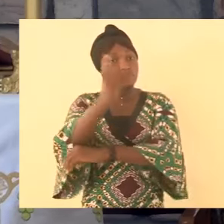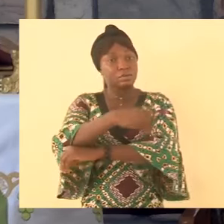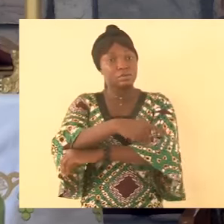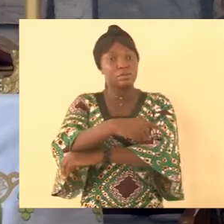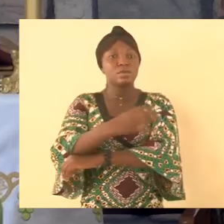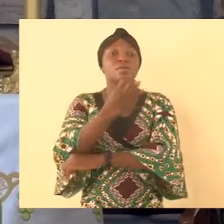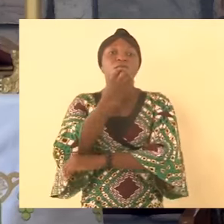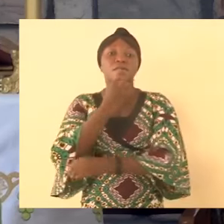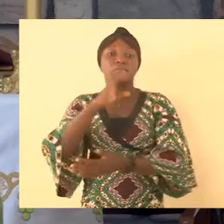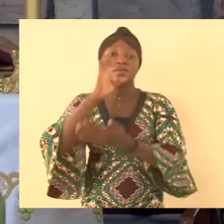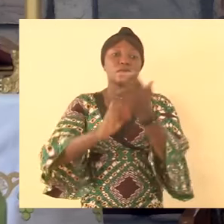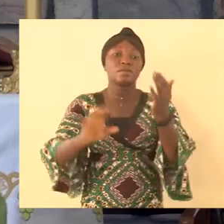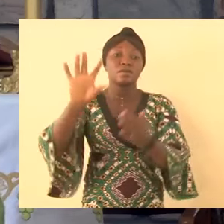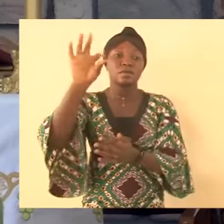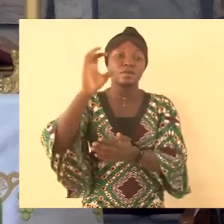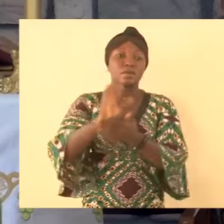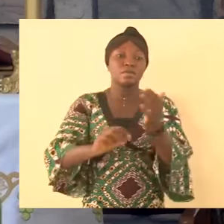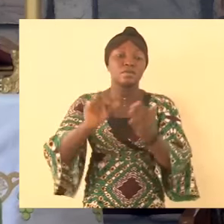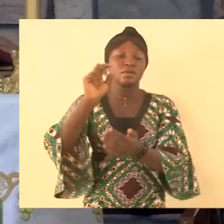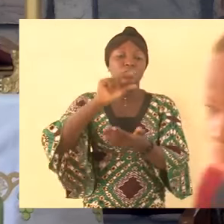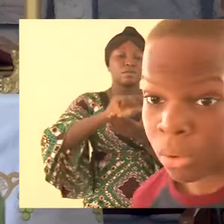today. Hebrews chapter 9, verse